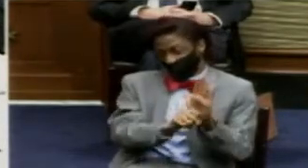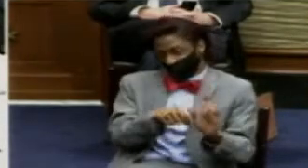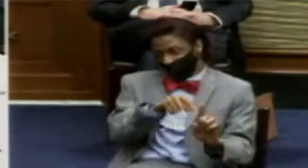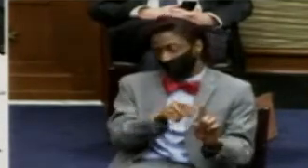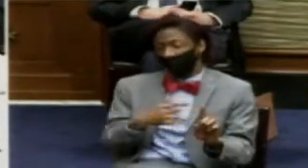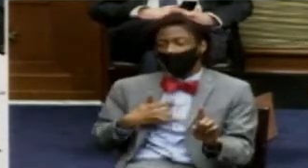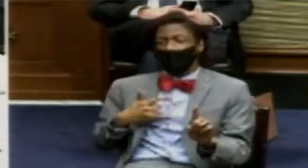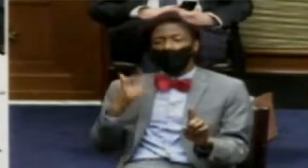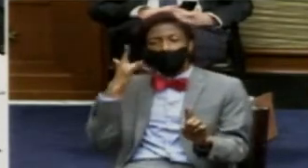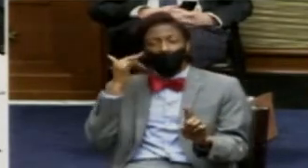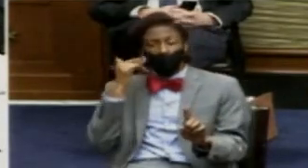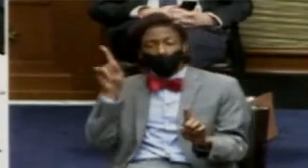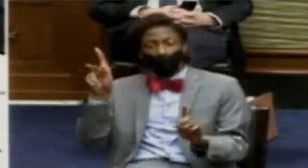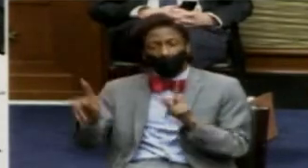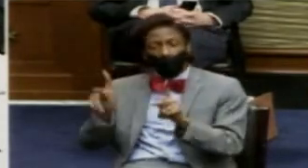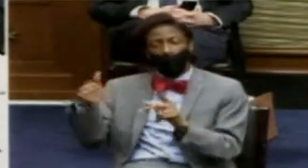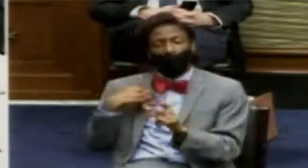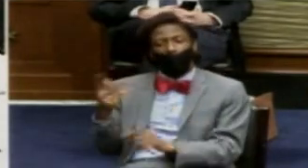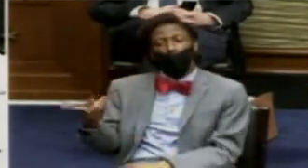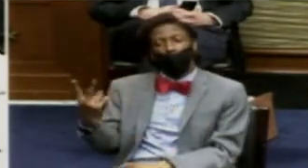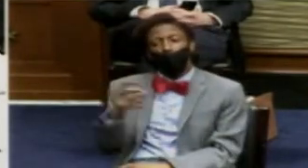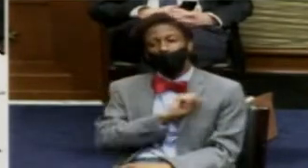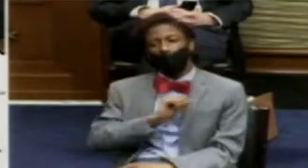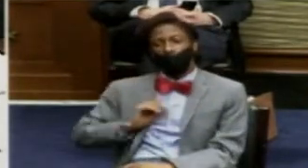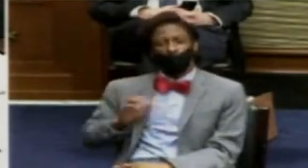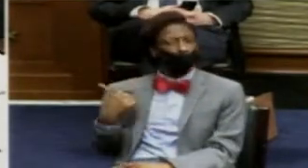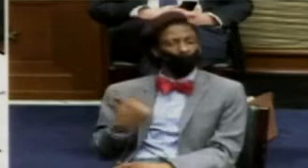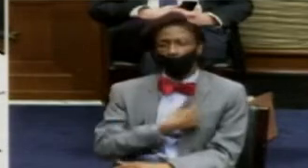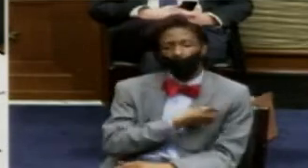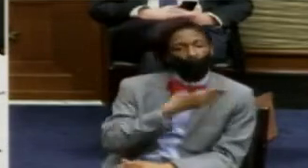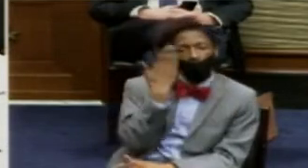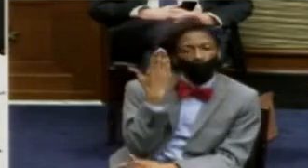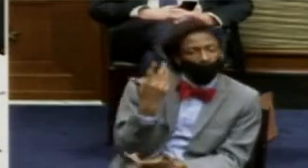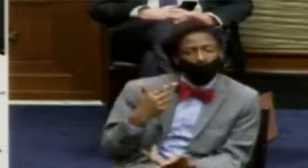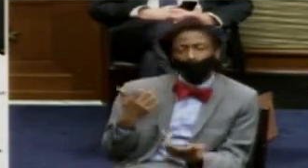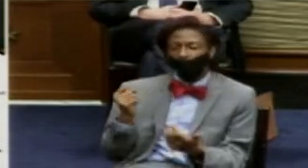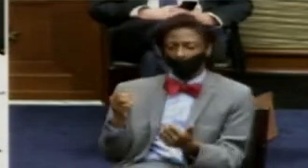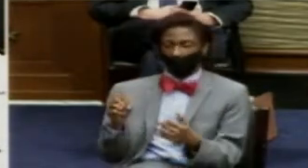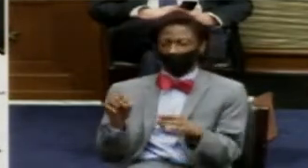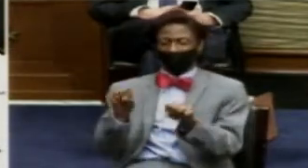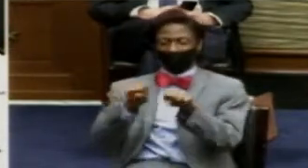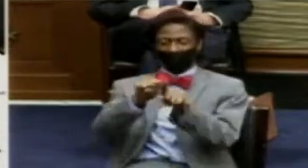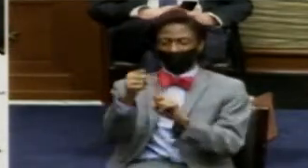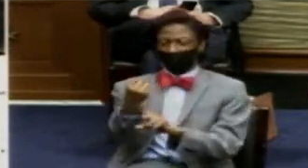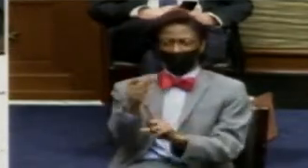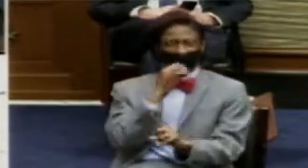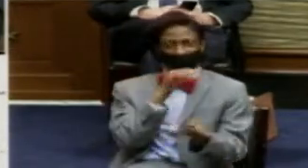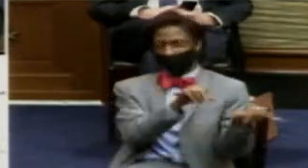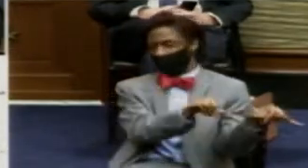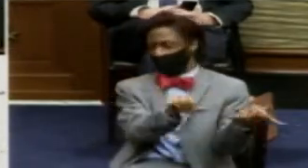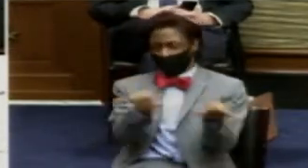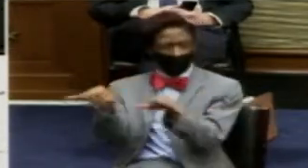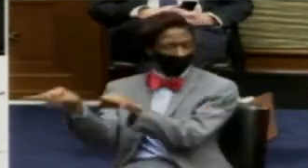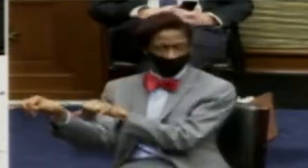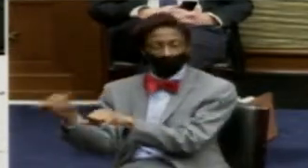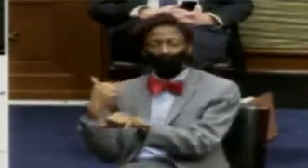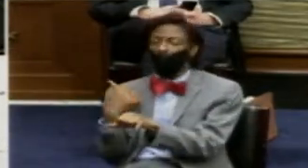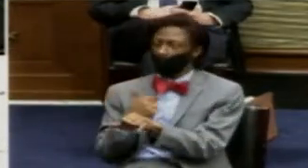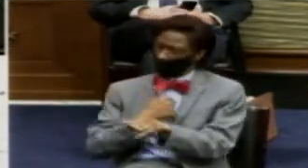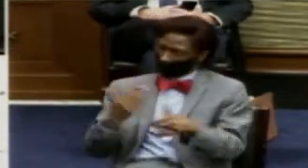2 senators. We do not. So the situations are not analogous. We are here to